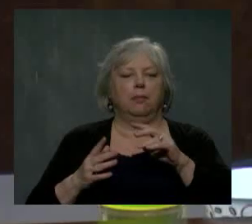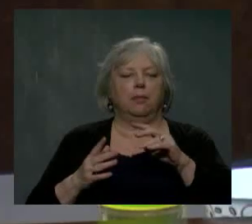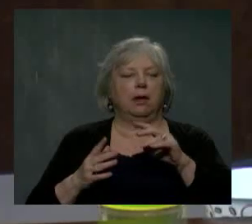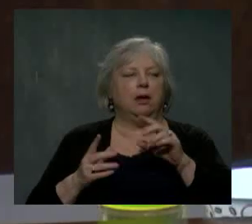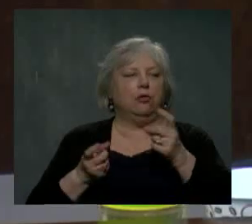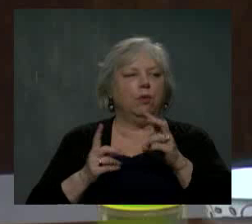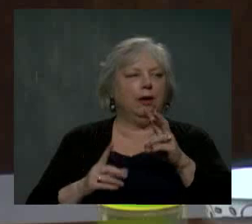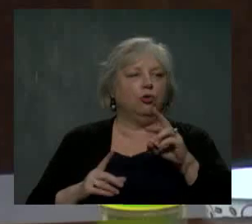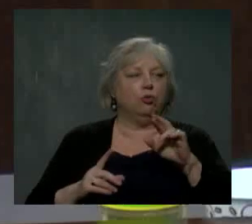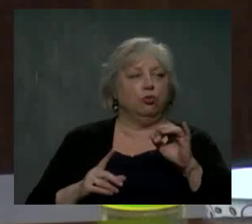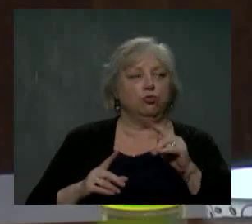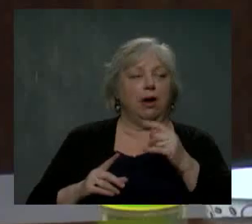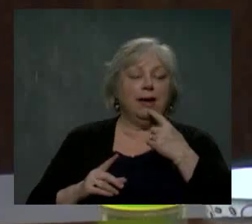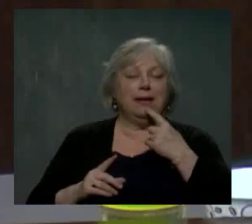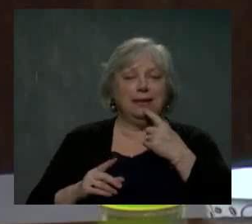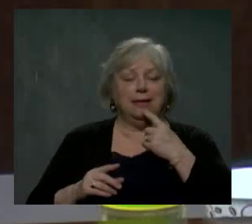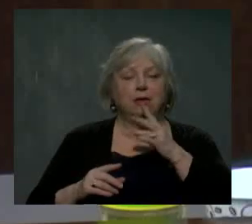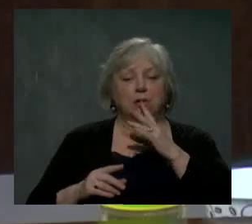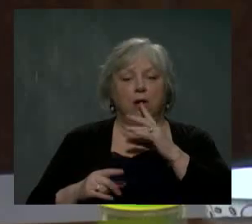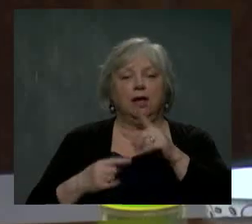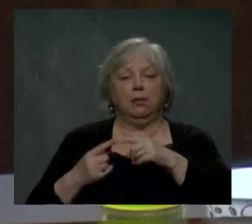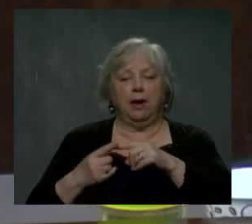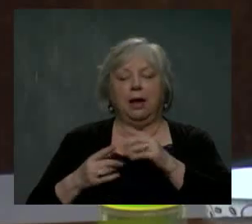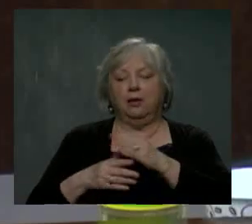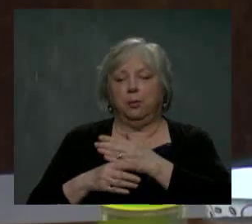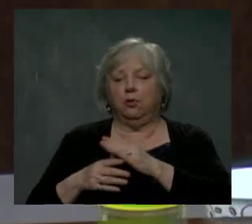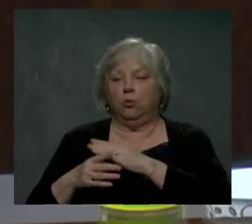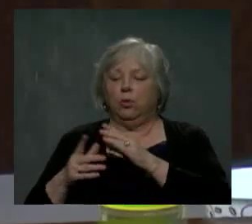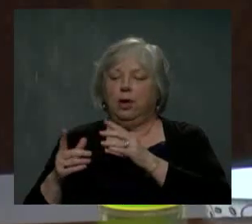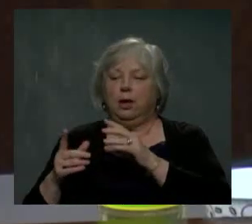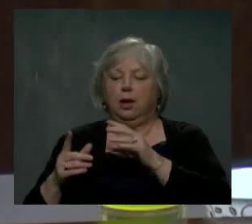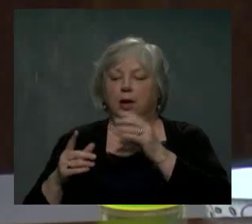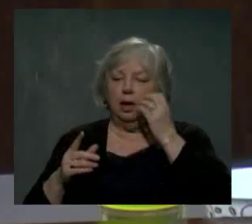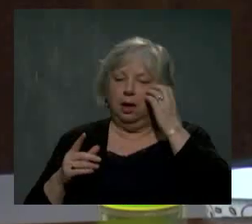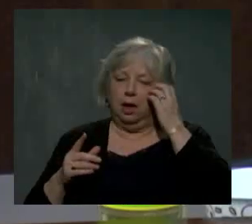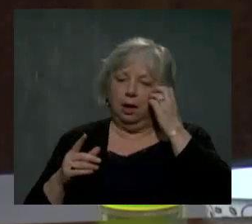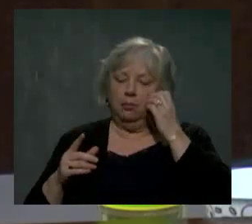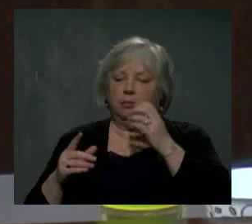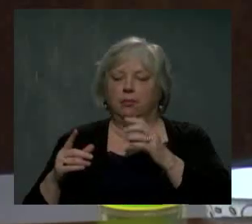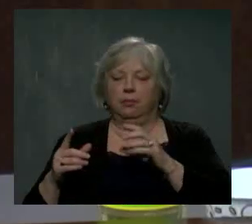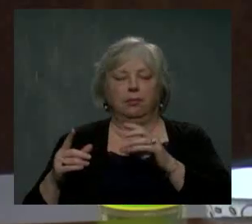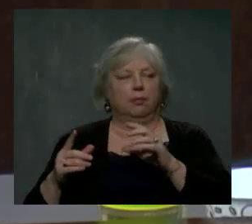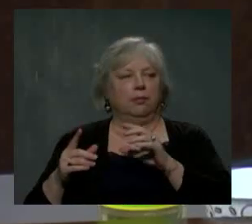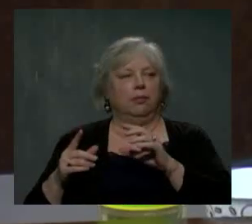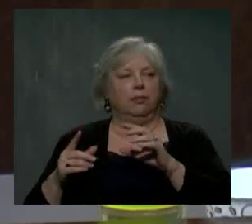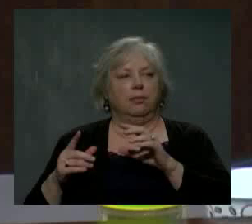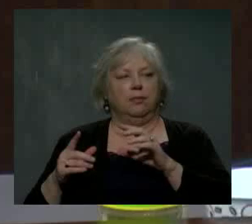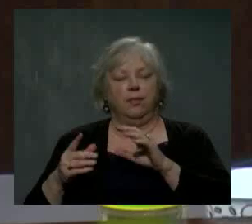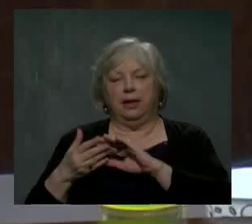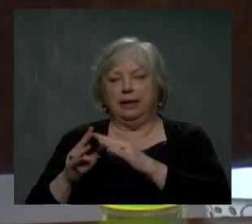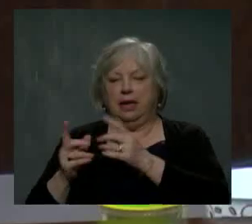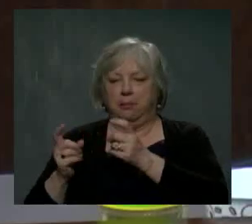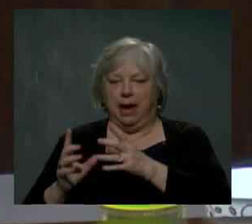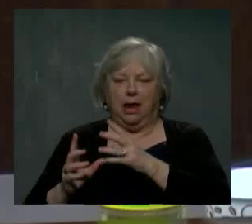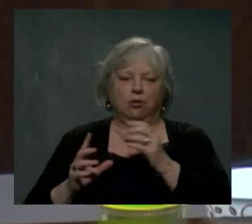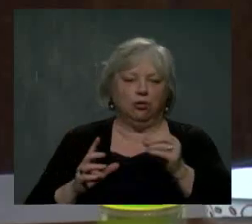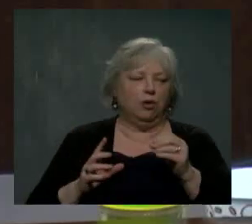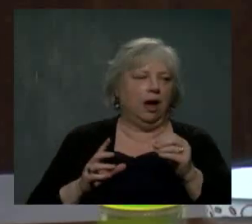have visited and was called to come out there. That's not my ward. I usually don't bother other folks' areas. So it's left up to Mr.